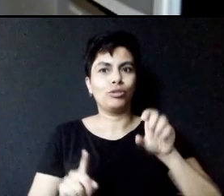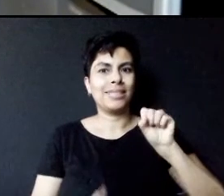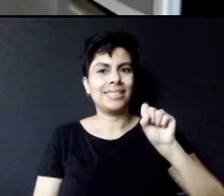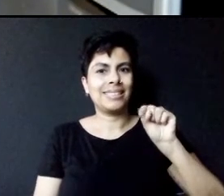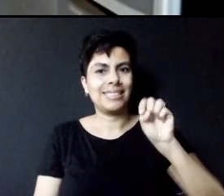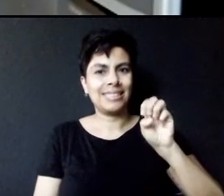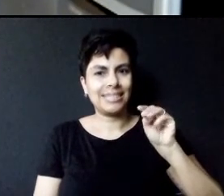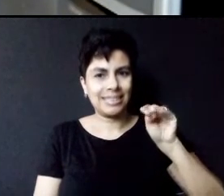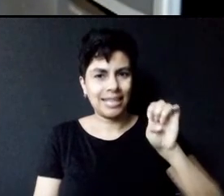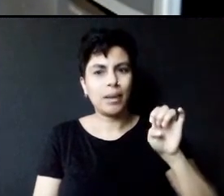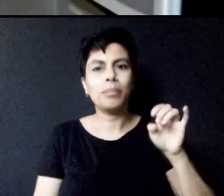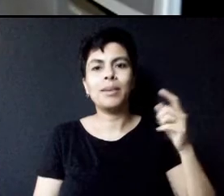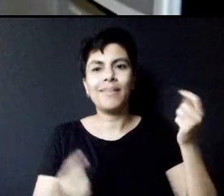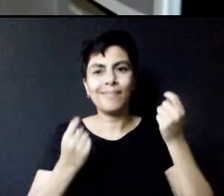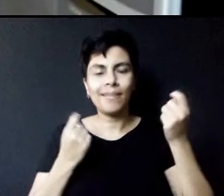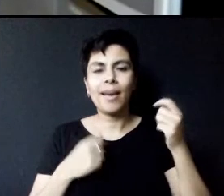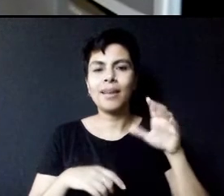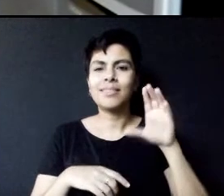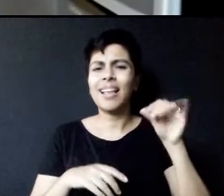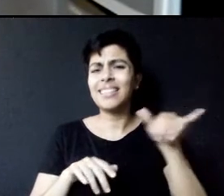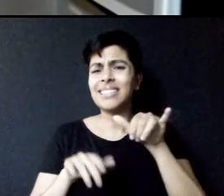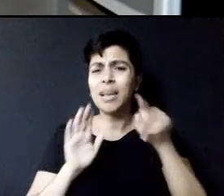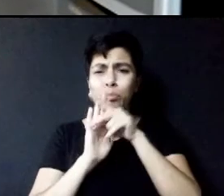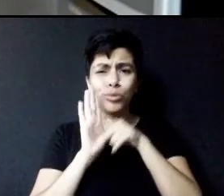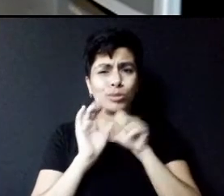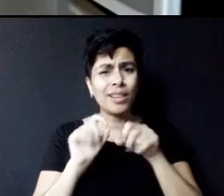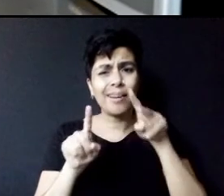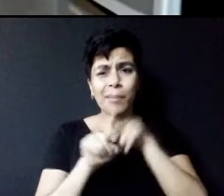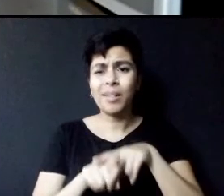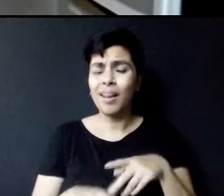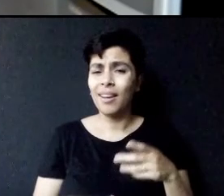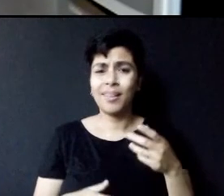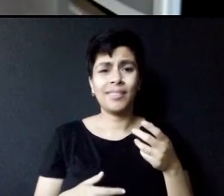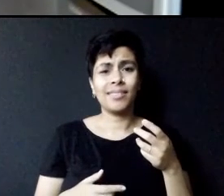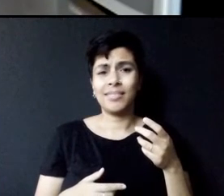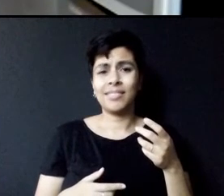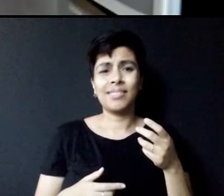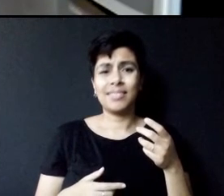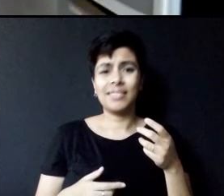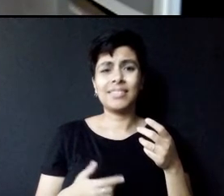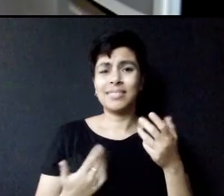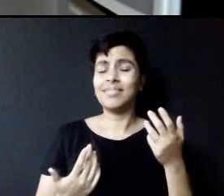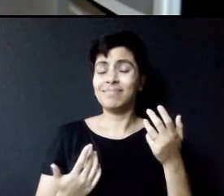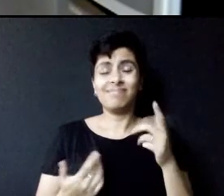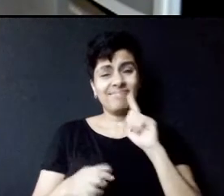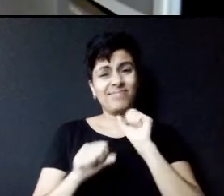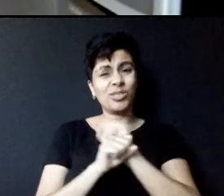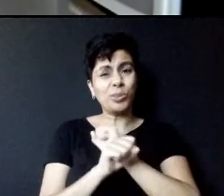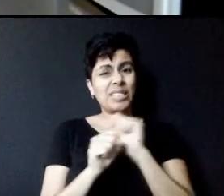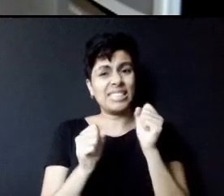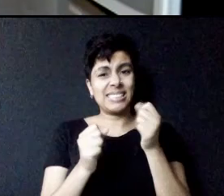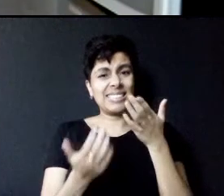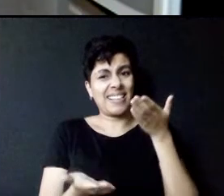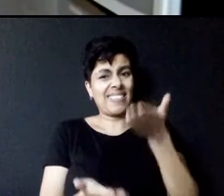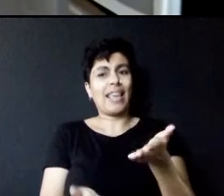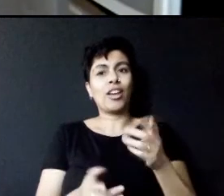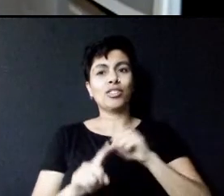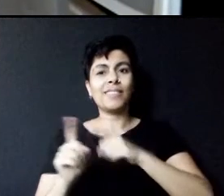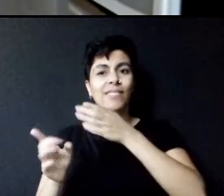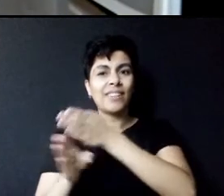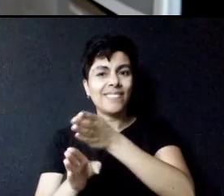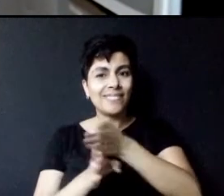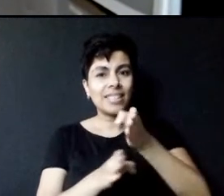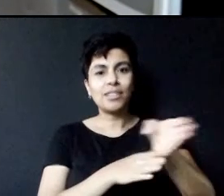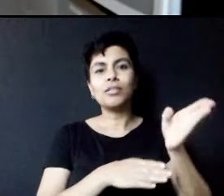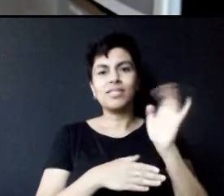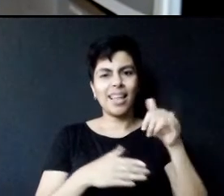STEMIEFest, and the same sort of principles could still be applied. So yeah, it exists across many